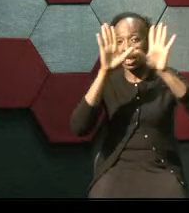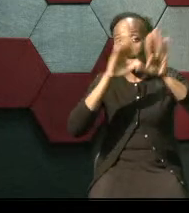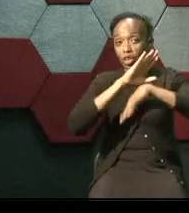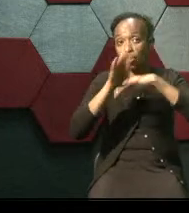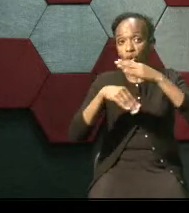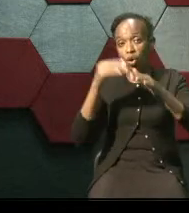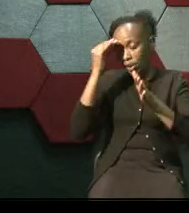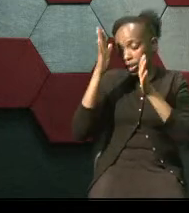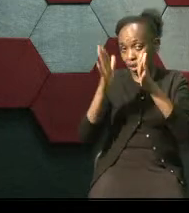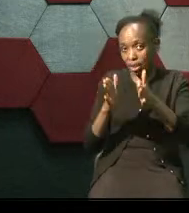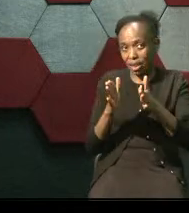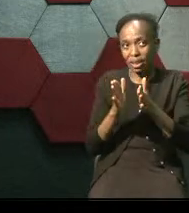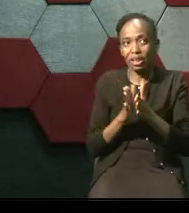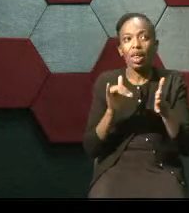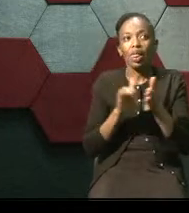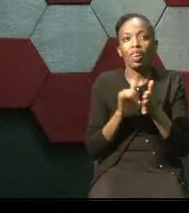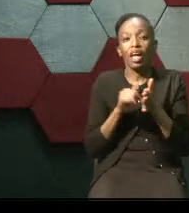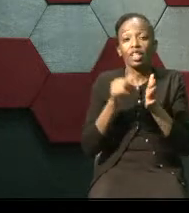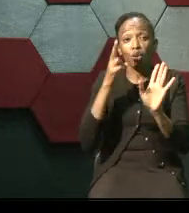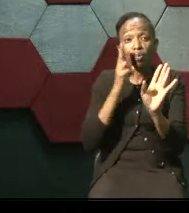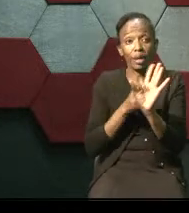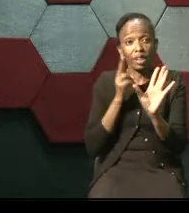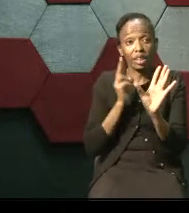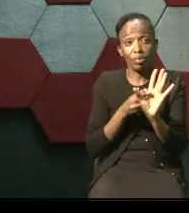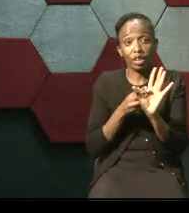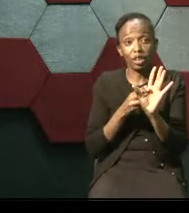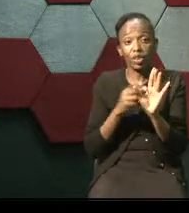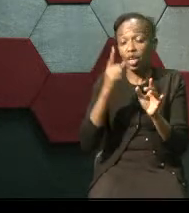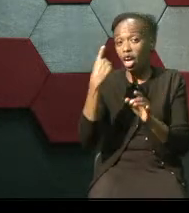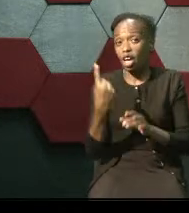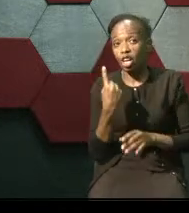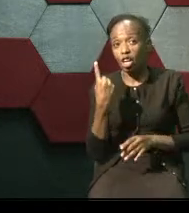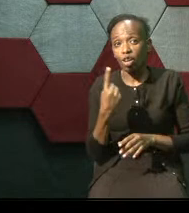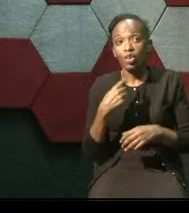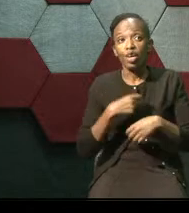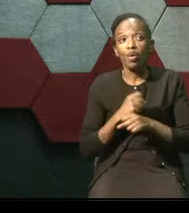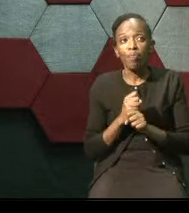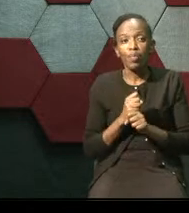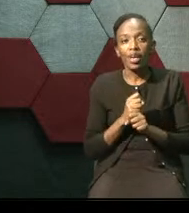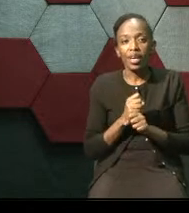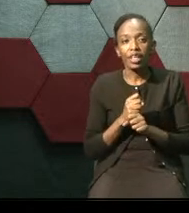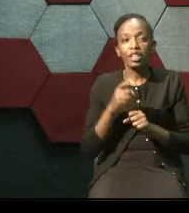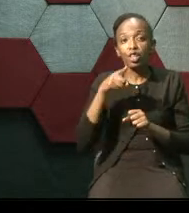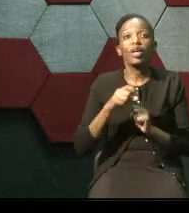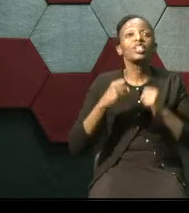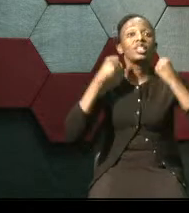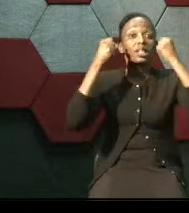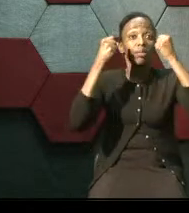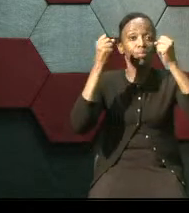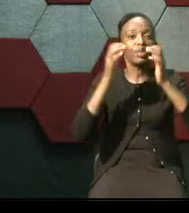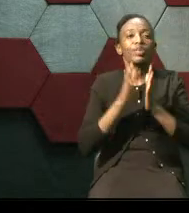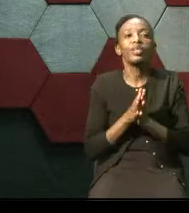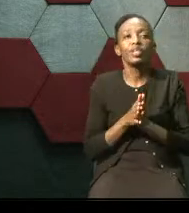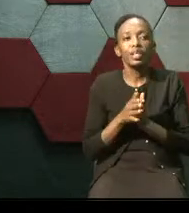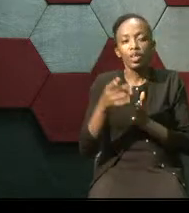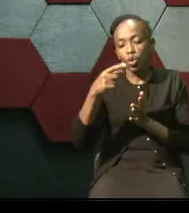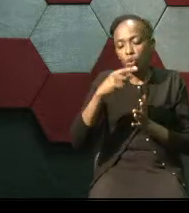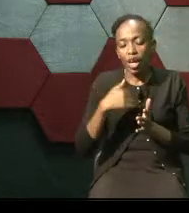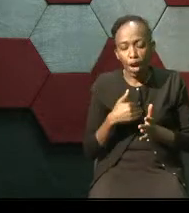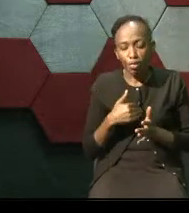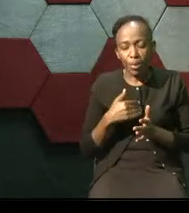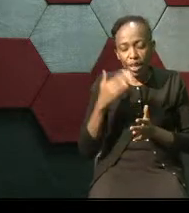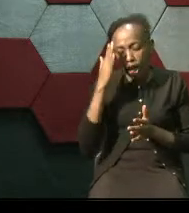the students that your participation alone makes you champions. we have